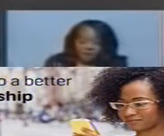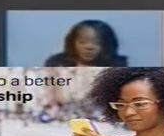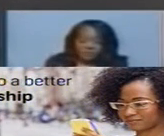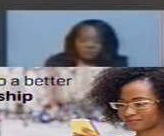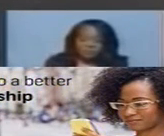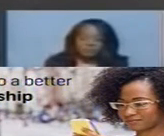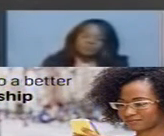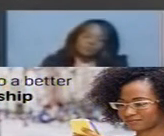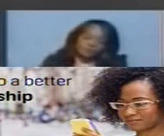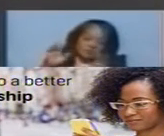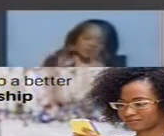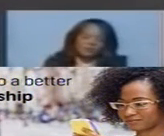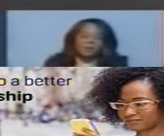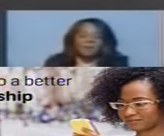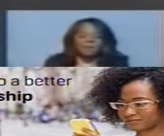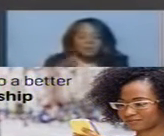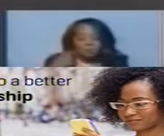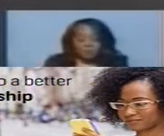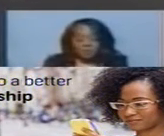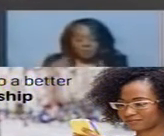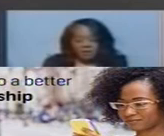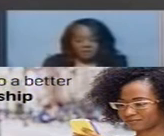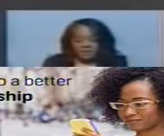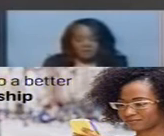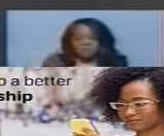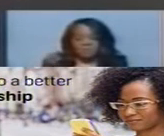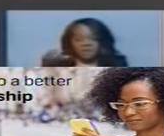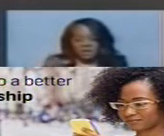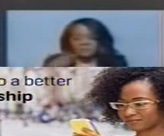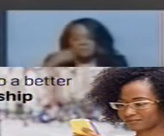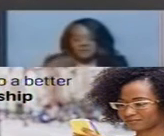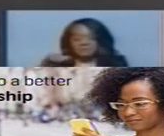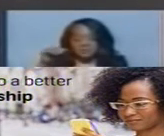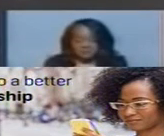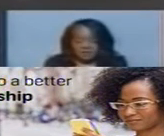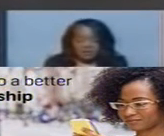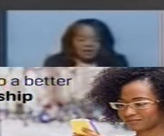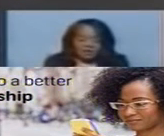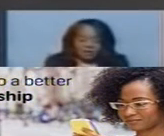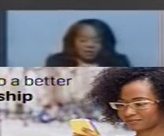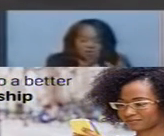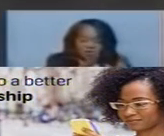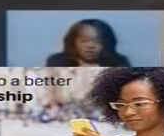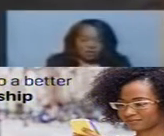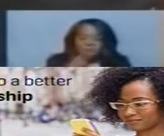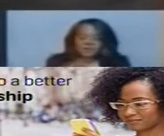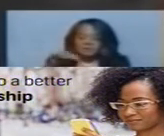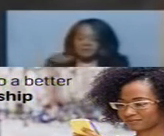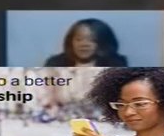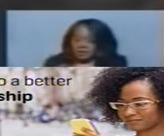one of the recommendations we make is that we want to have open public secretaries trained. We want all engineers trained in public procurement. Every person must have